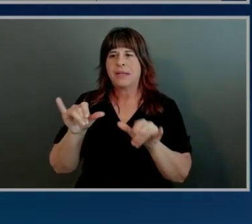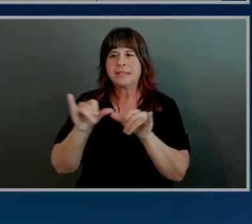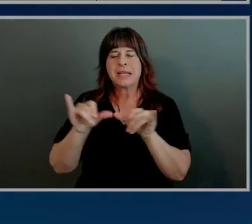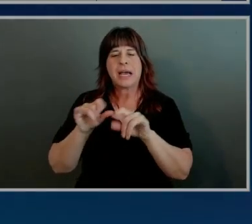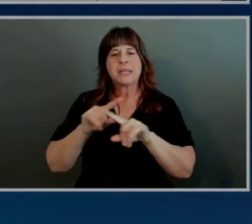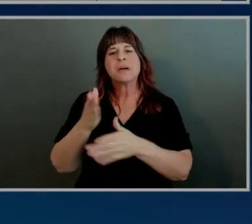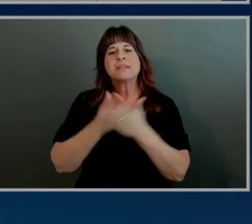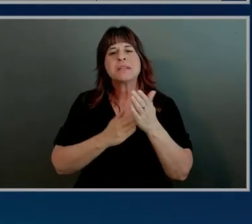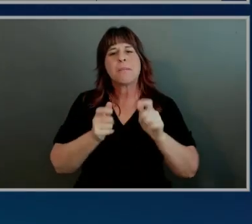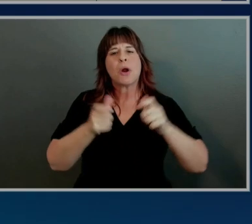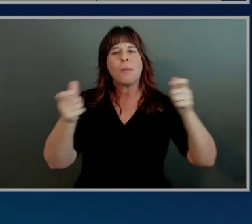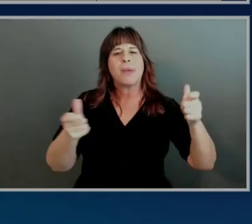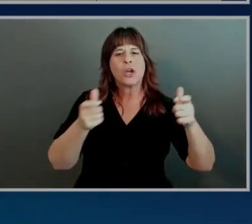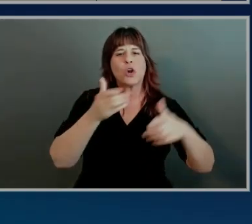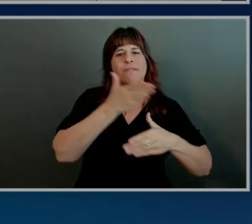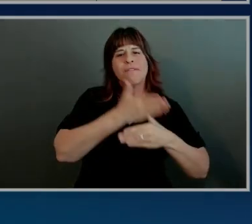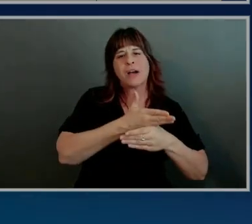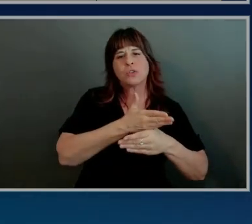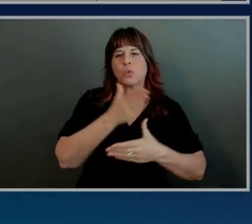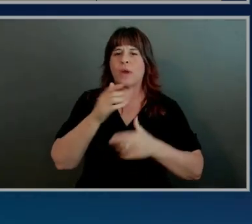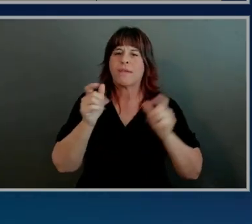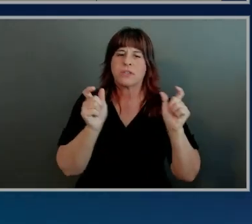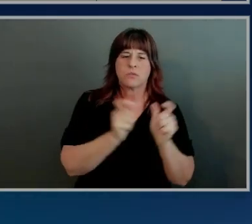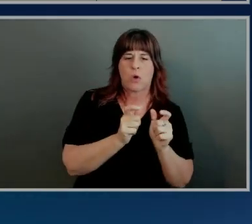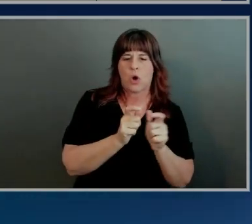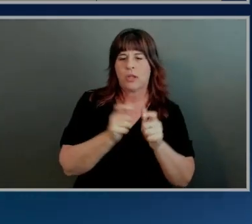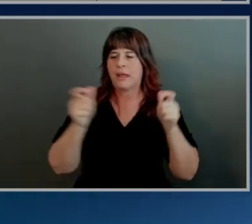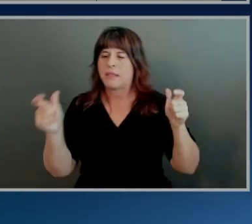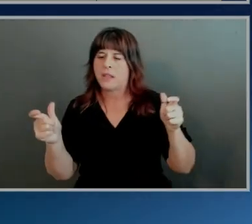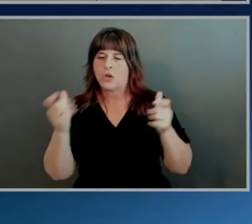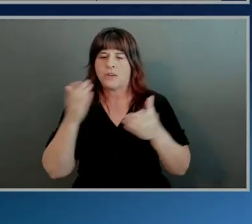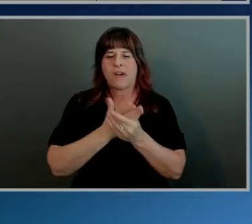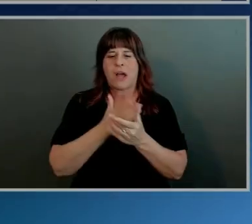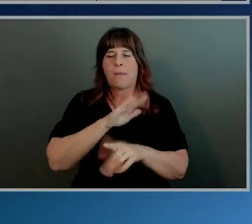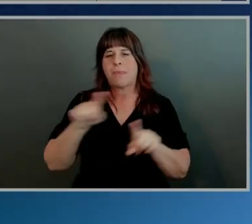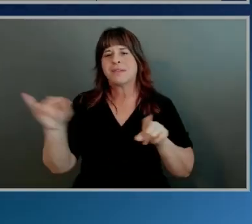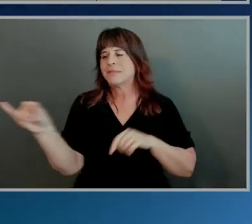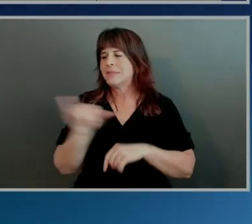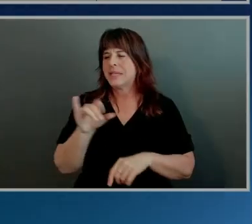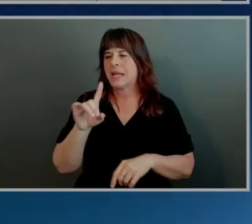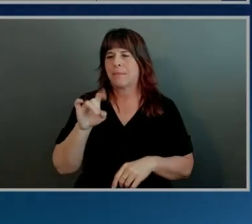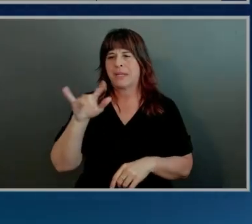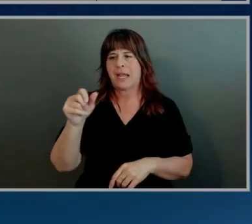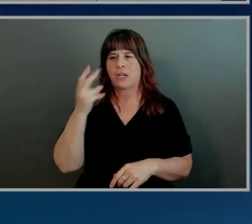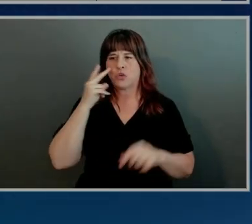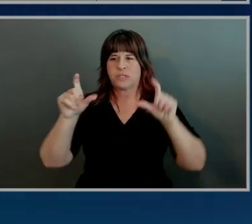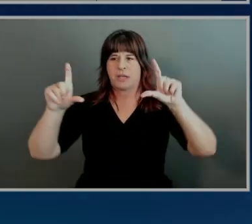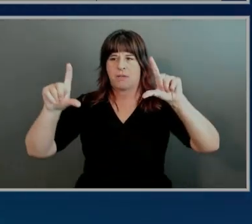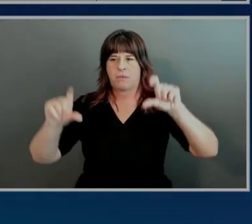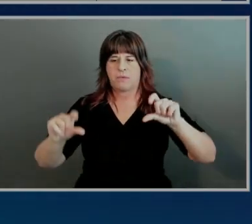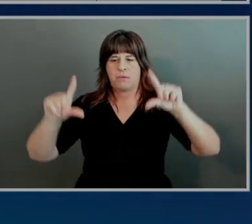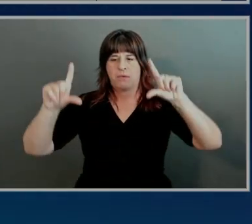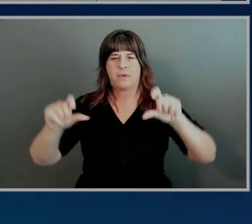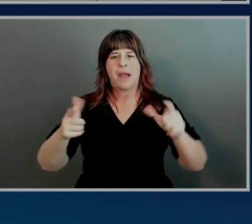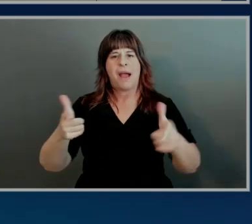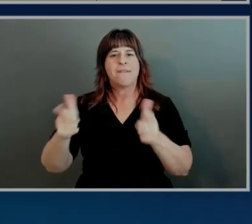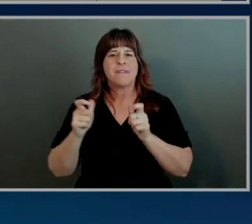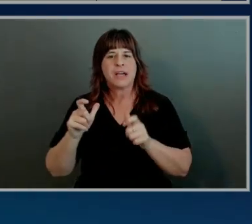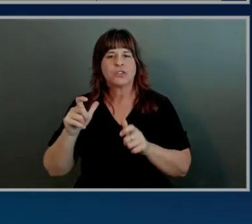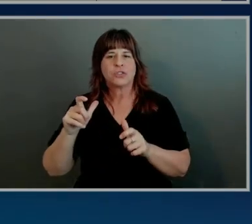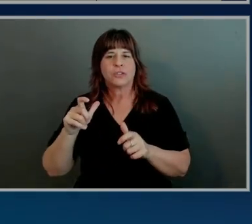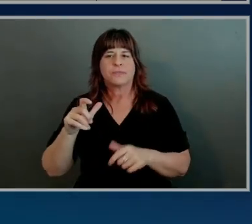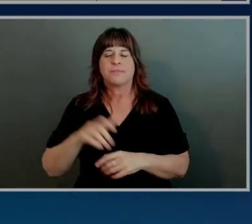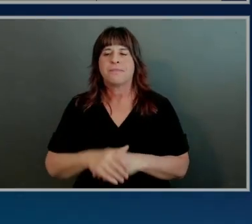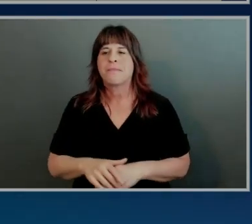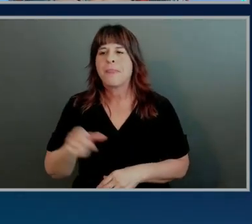larger files. So we have the small files and large files, but it's the exact same data. So you can see definitely the difference in how much faster fast file is. This is actually a